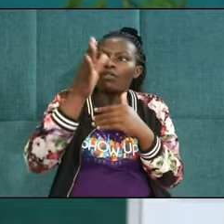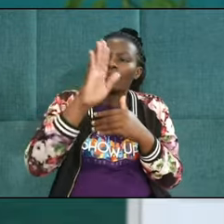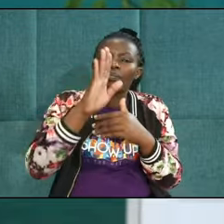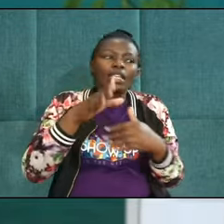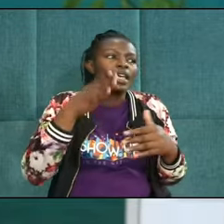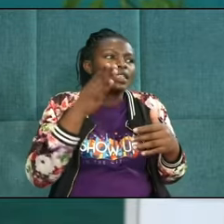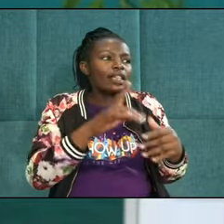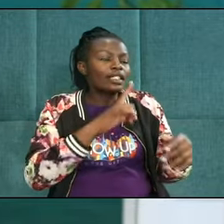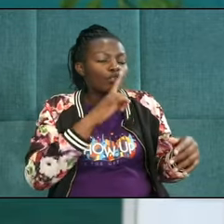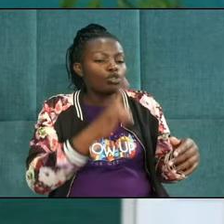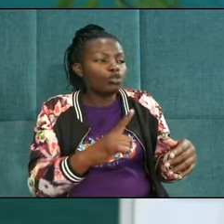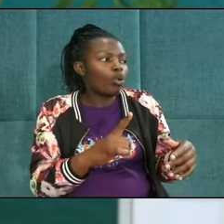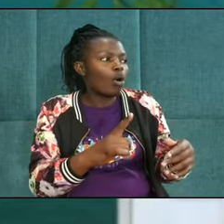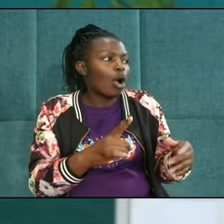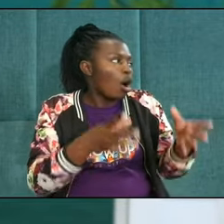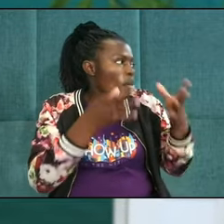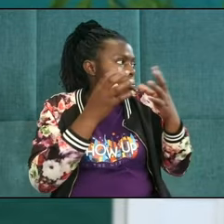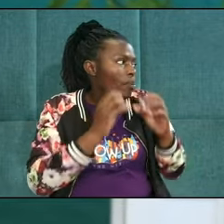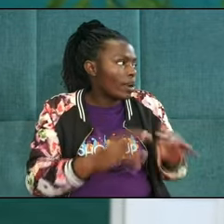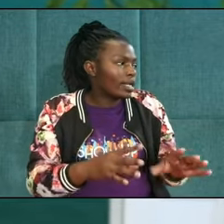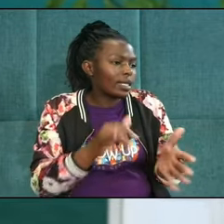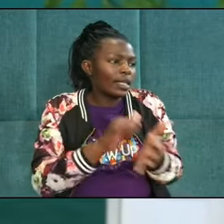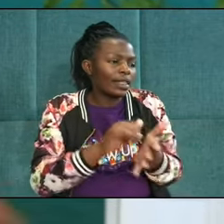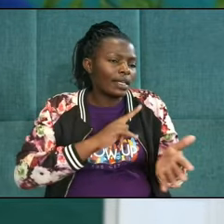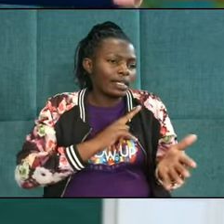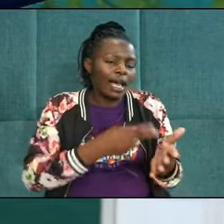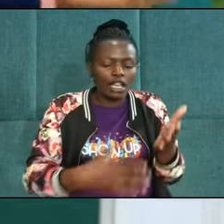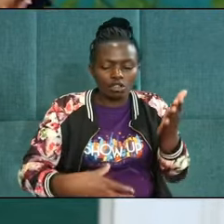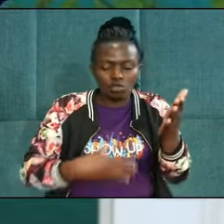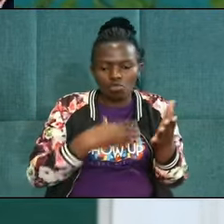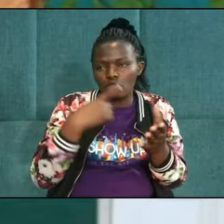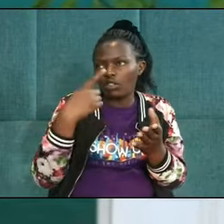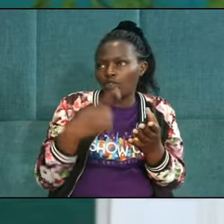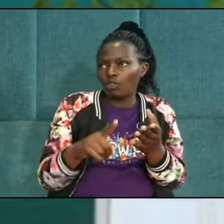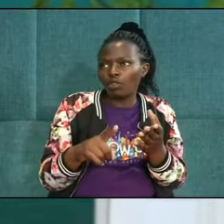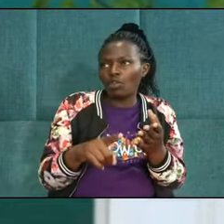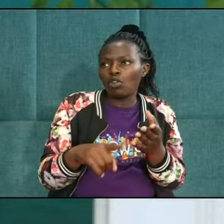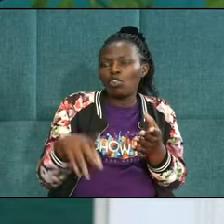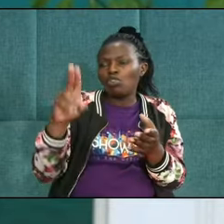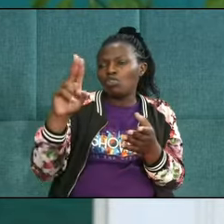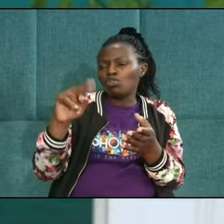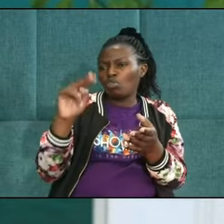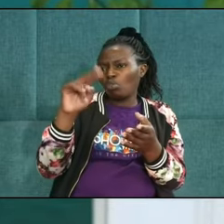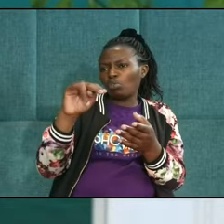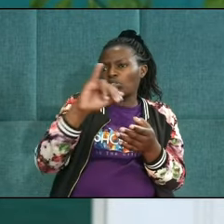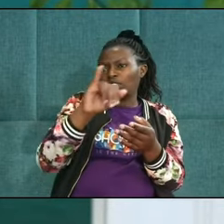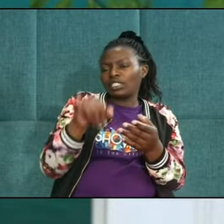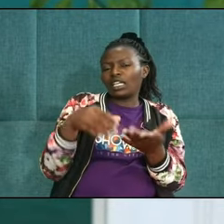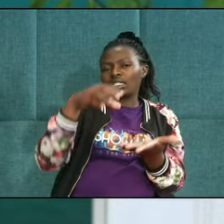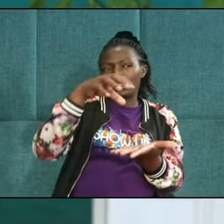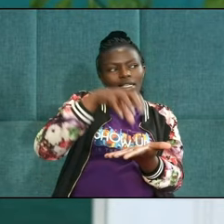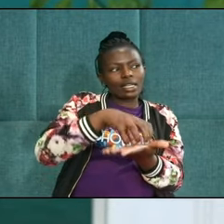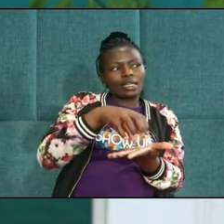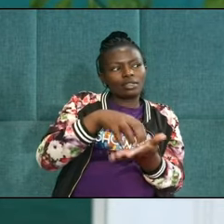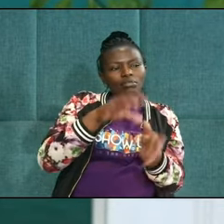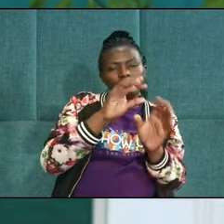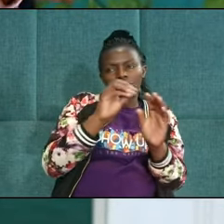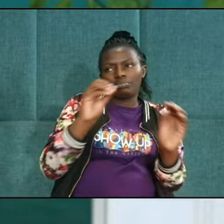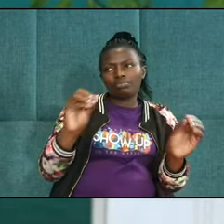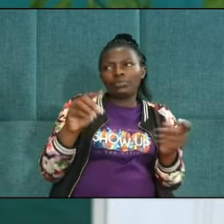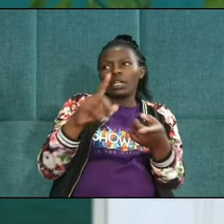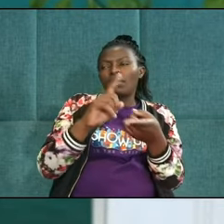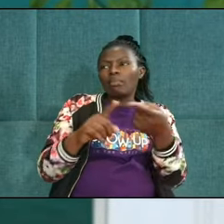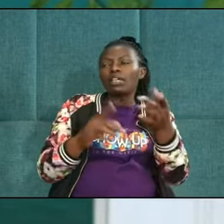guarantee of a blessing that you wish for, not just in case. It is not just in case. God